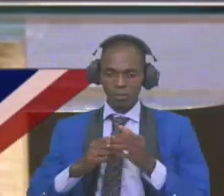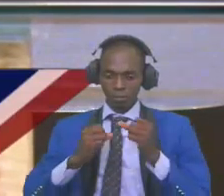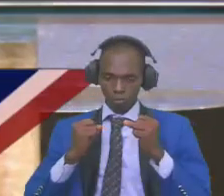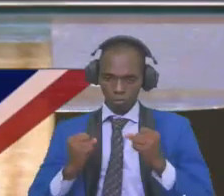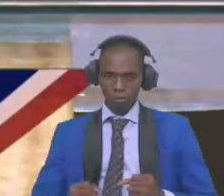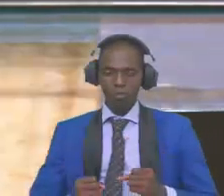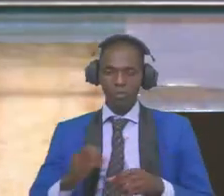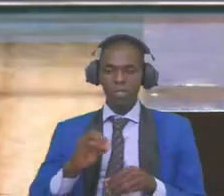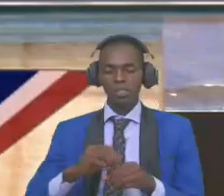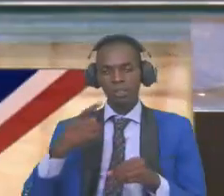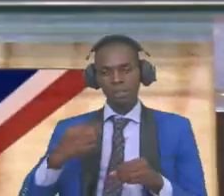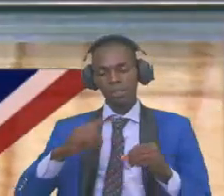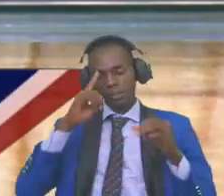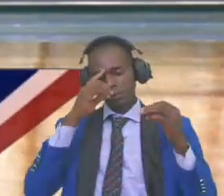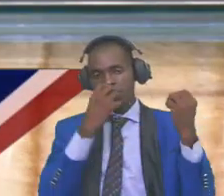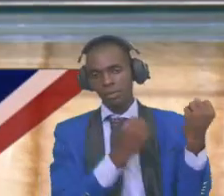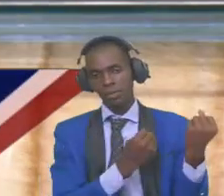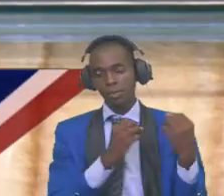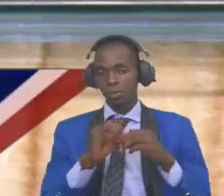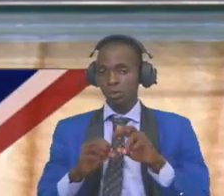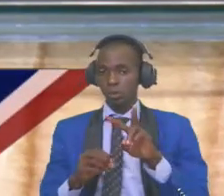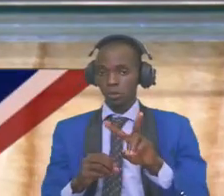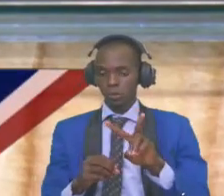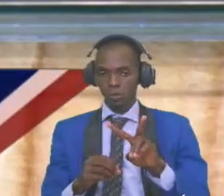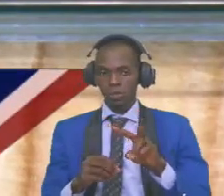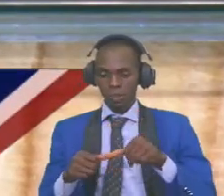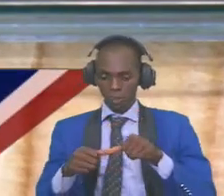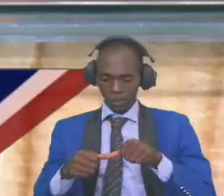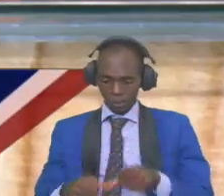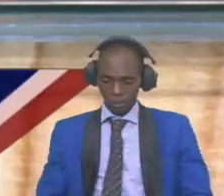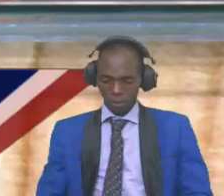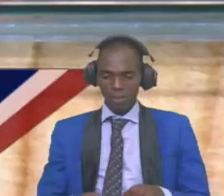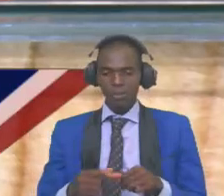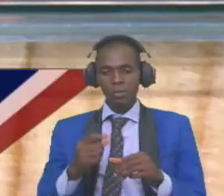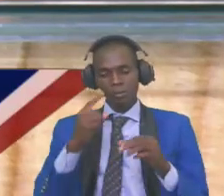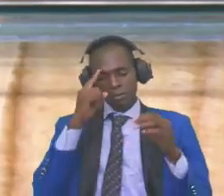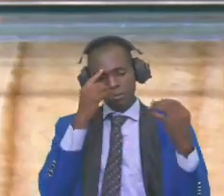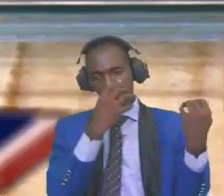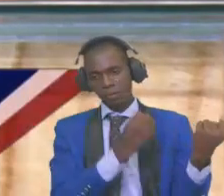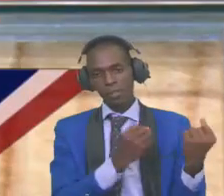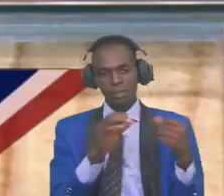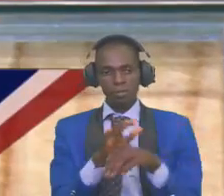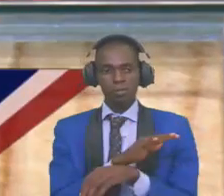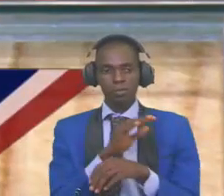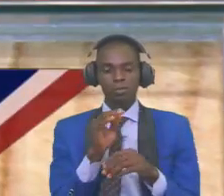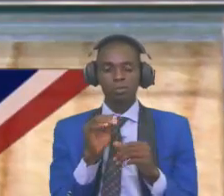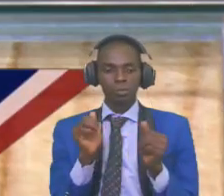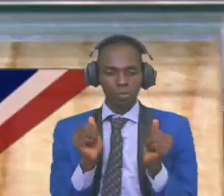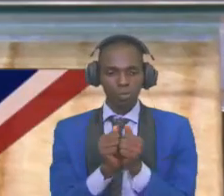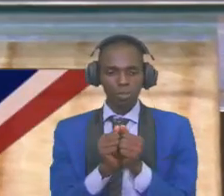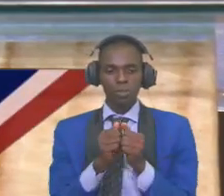fast in the faith. Number two, stay faithful with